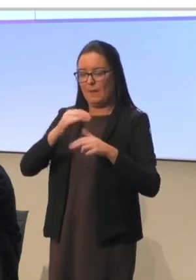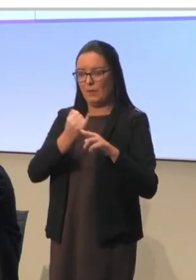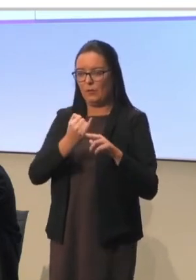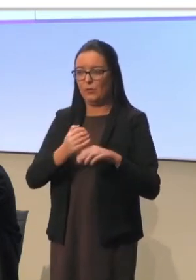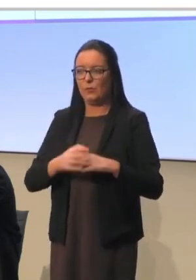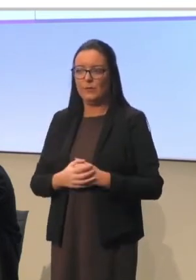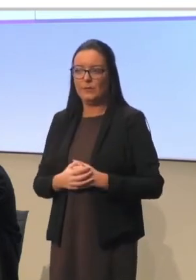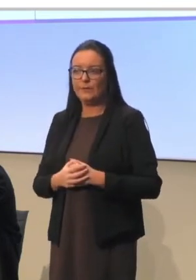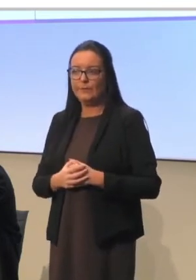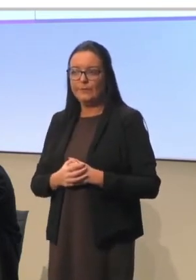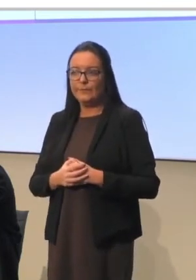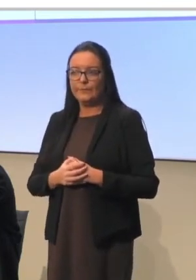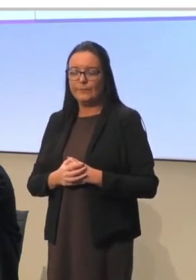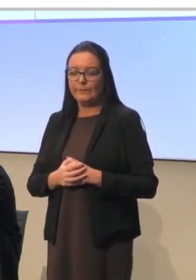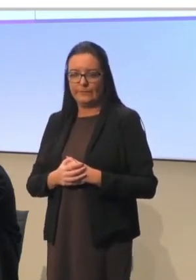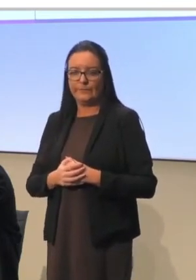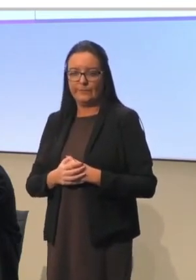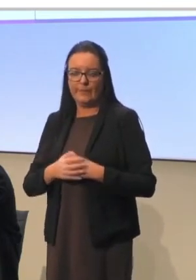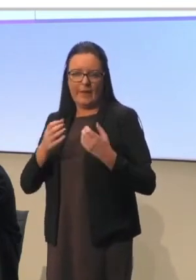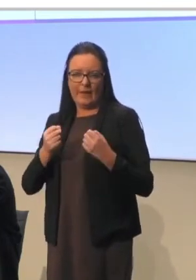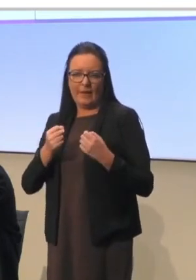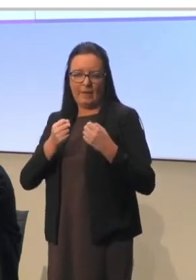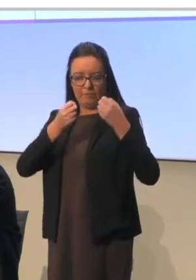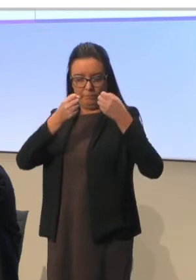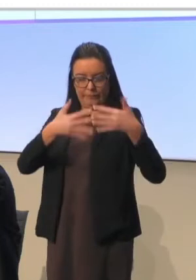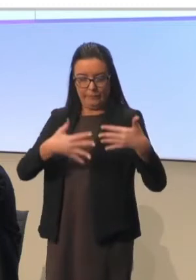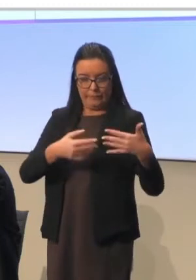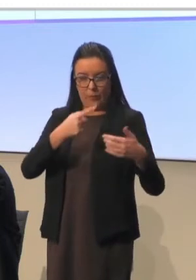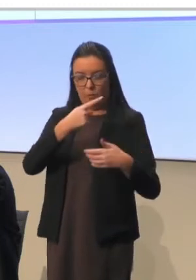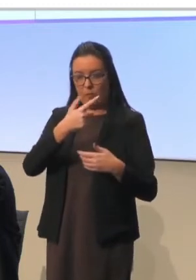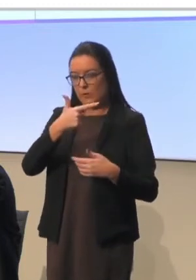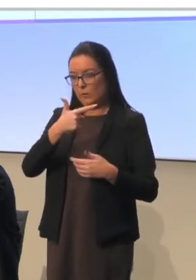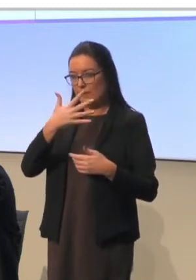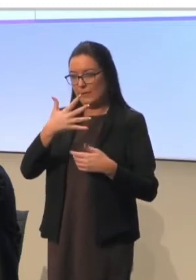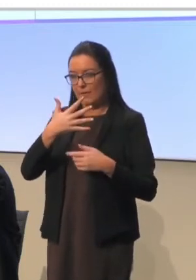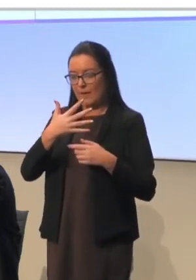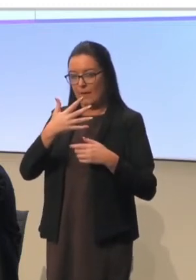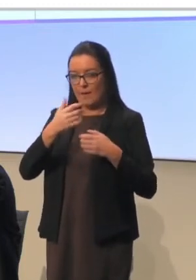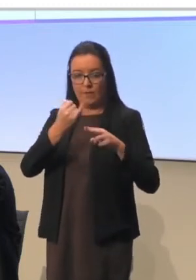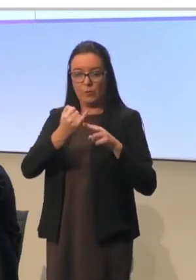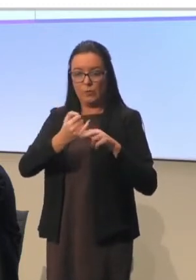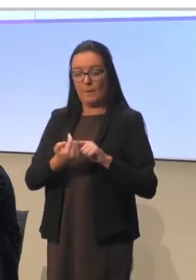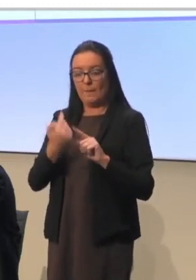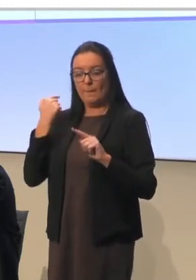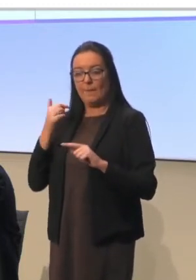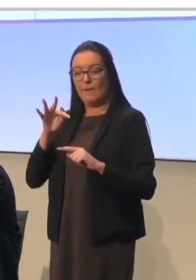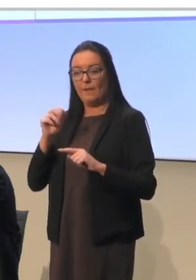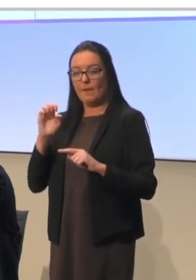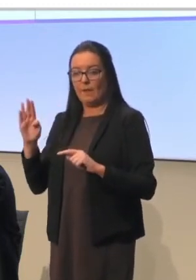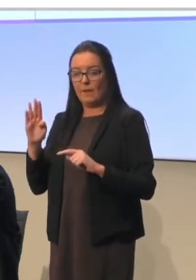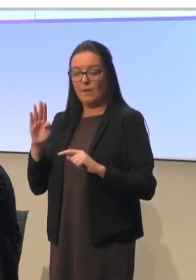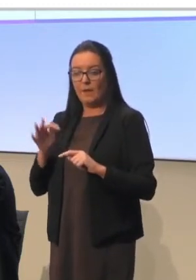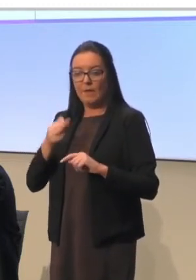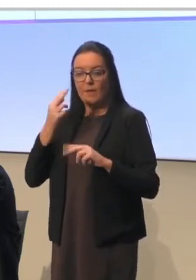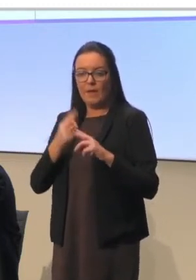we started with a census of all 125 special schools back in February to find out the number which were working